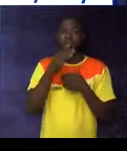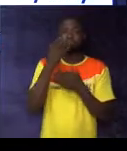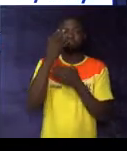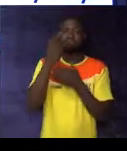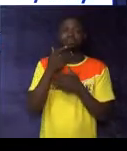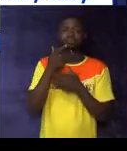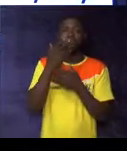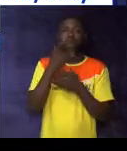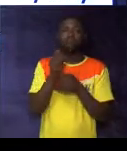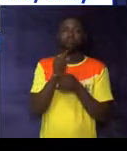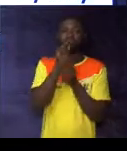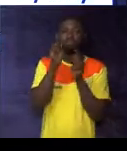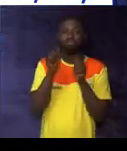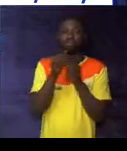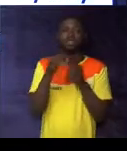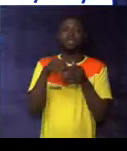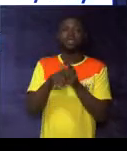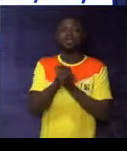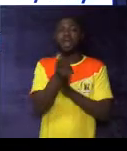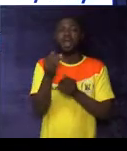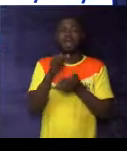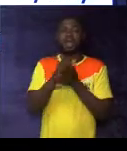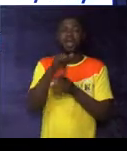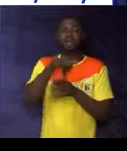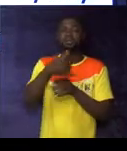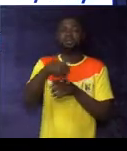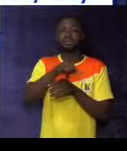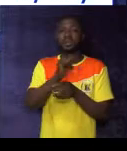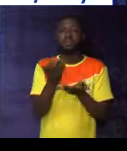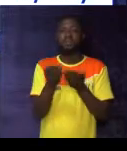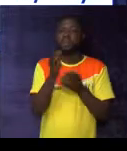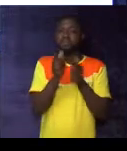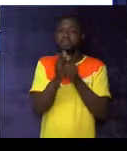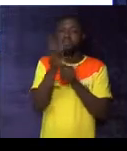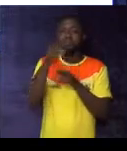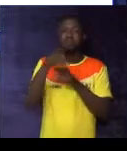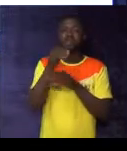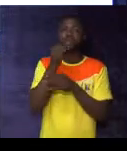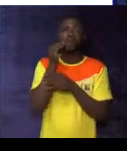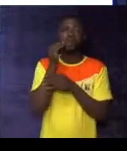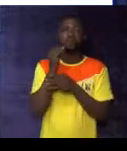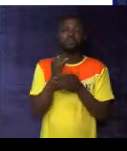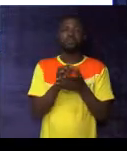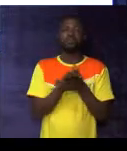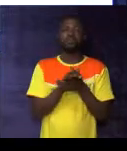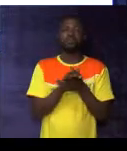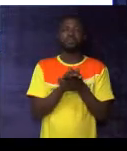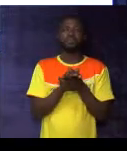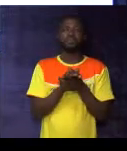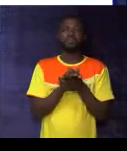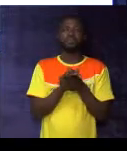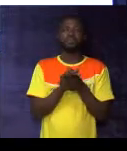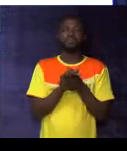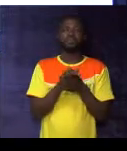color coded. In order that they may meet him at home.